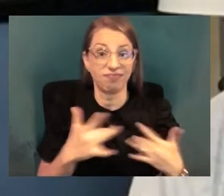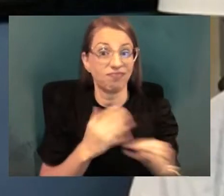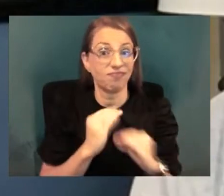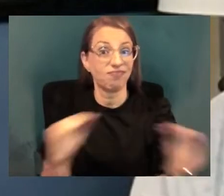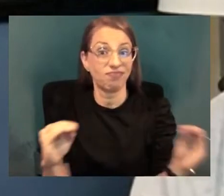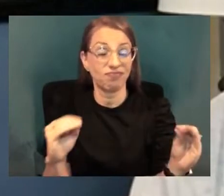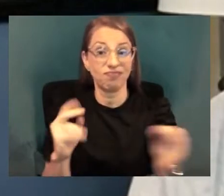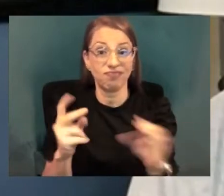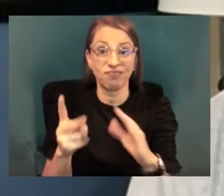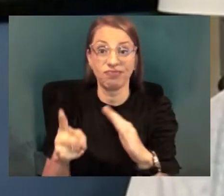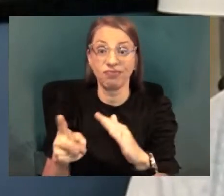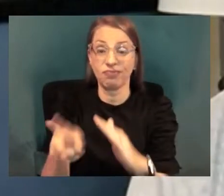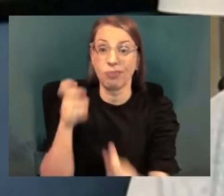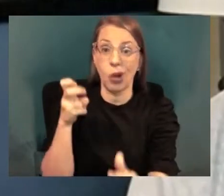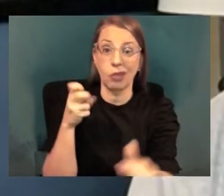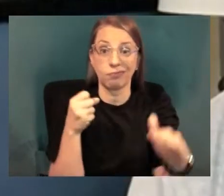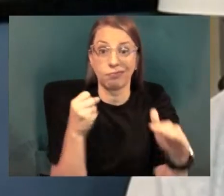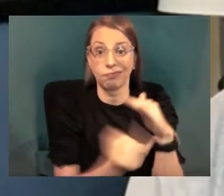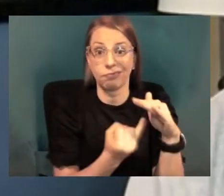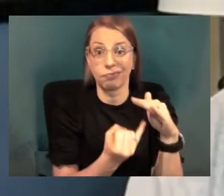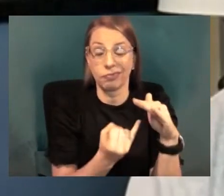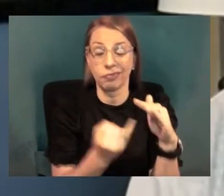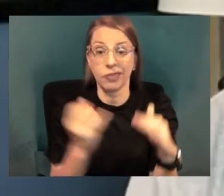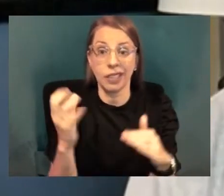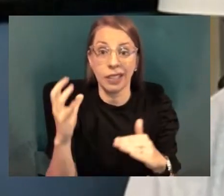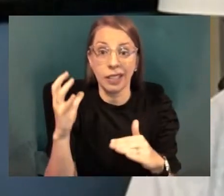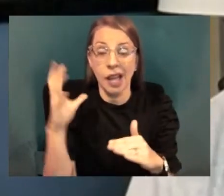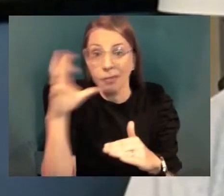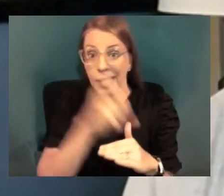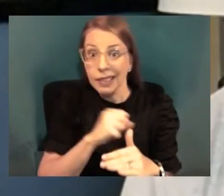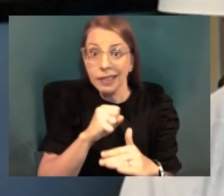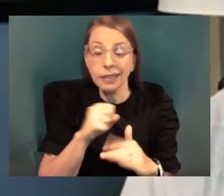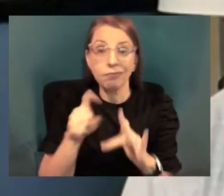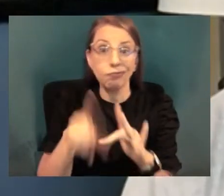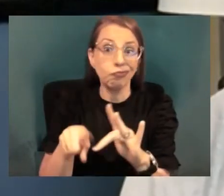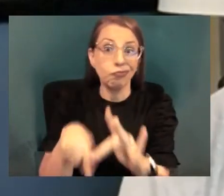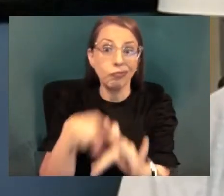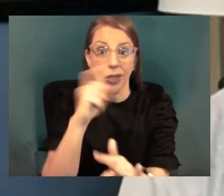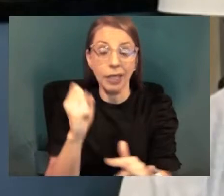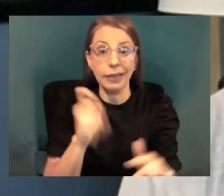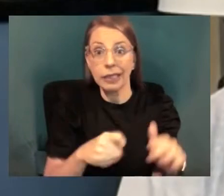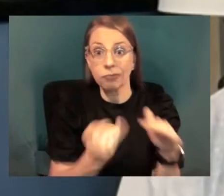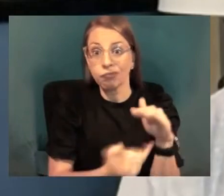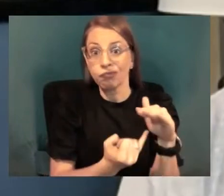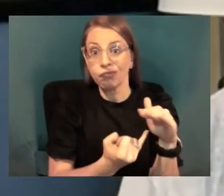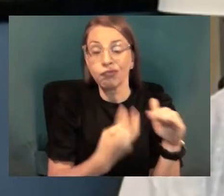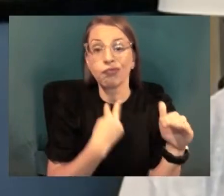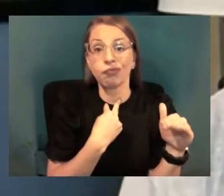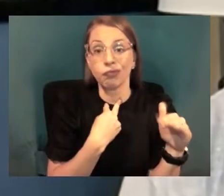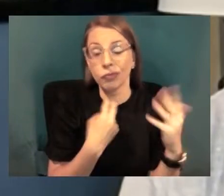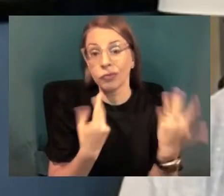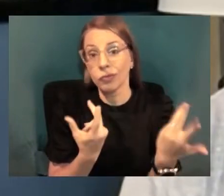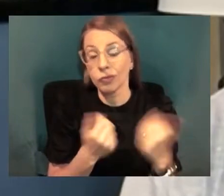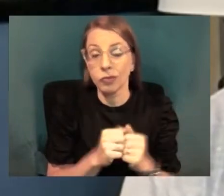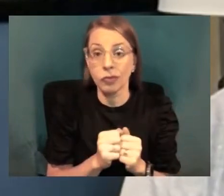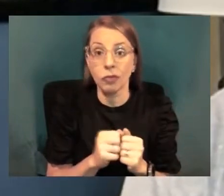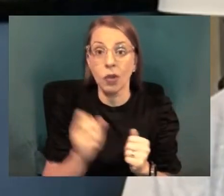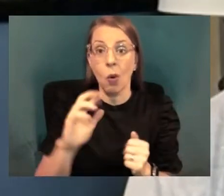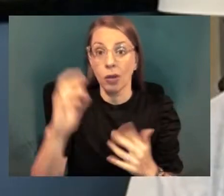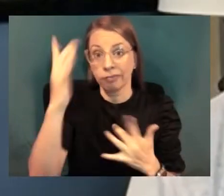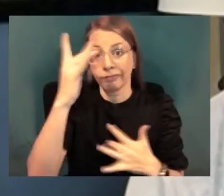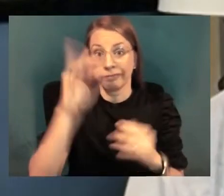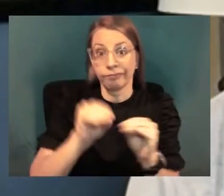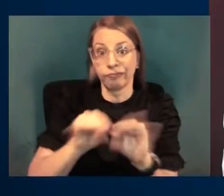him out for any missed participation because of any quarantining or circulating